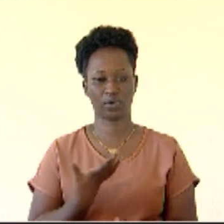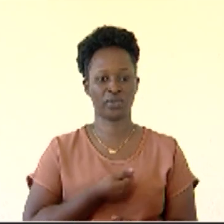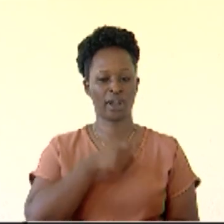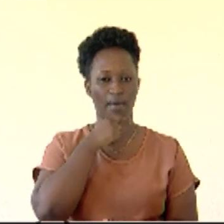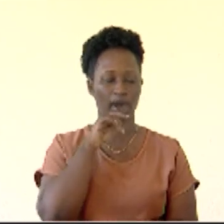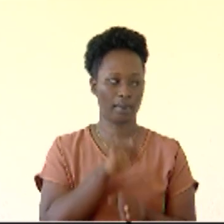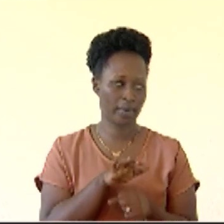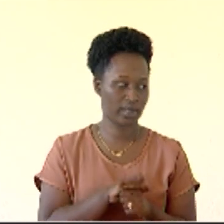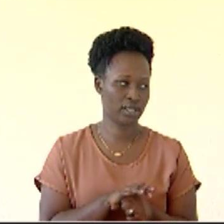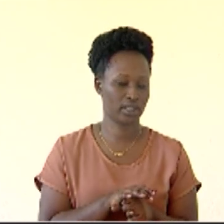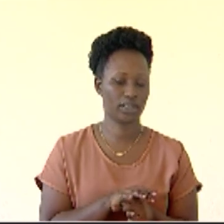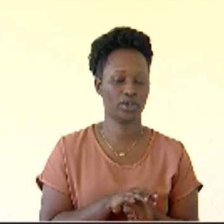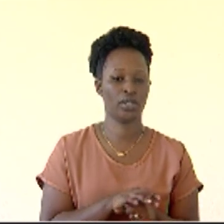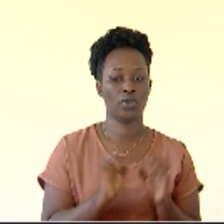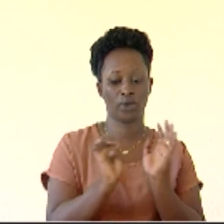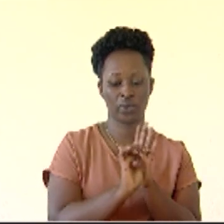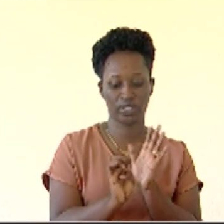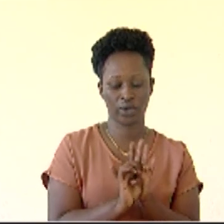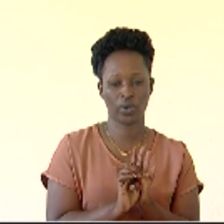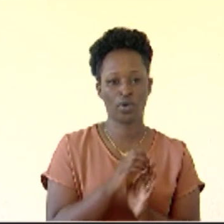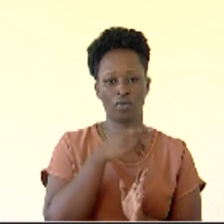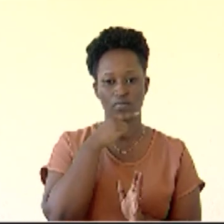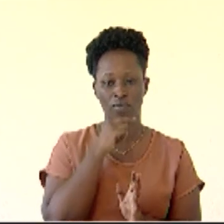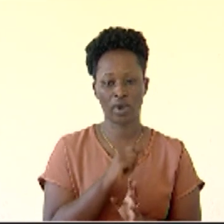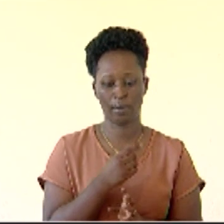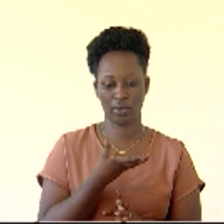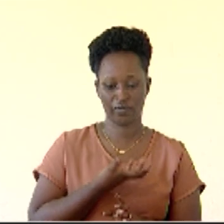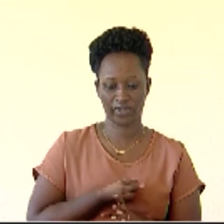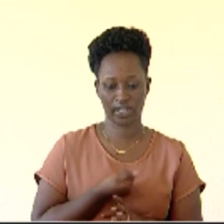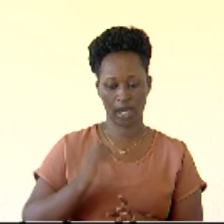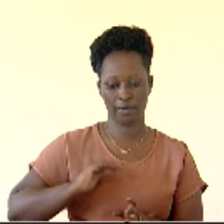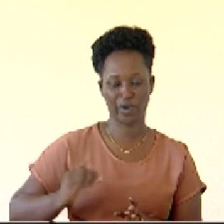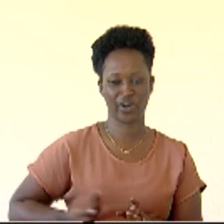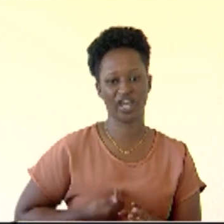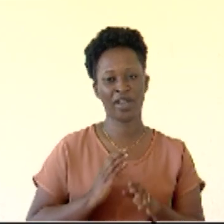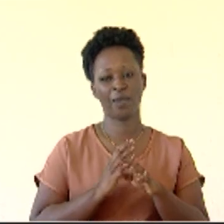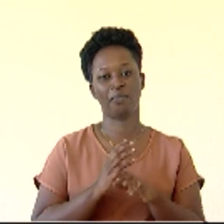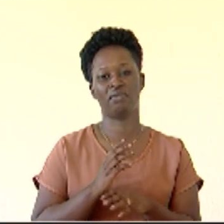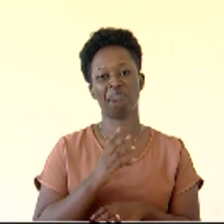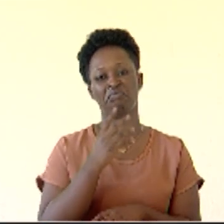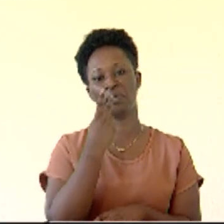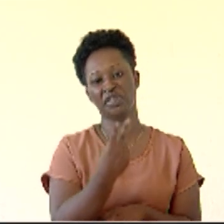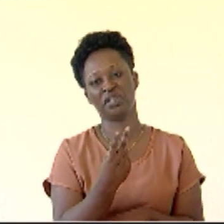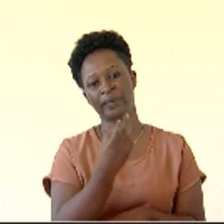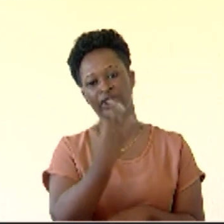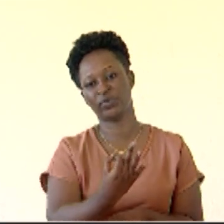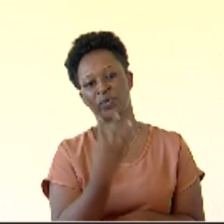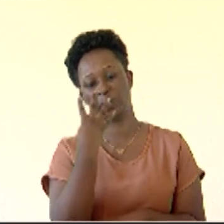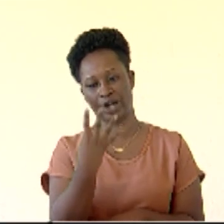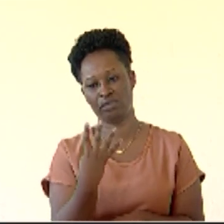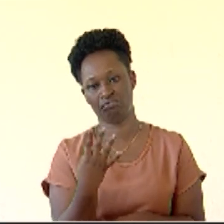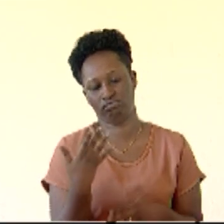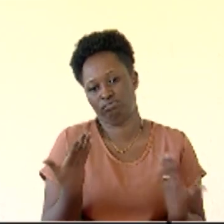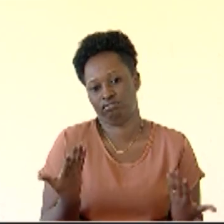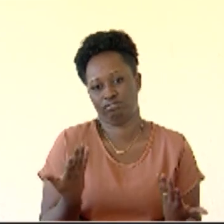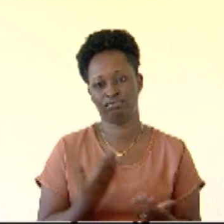man having more than one wives, or a